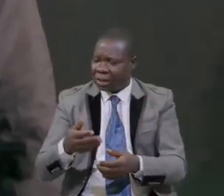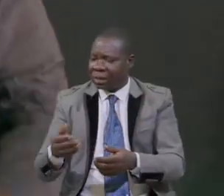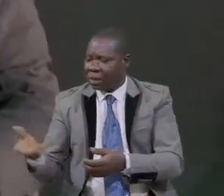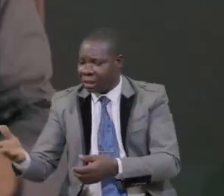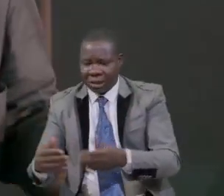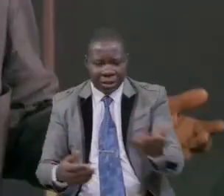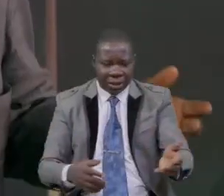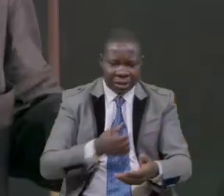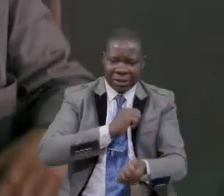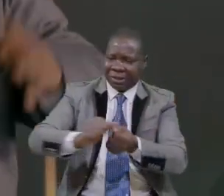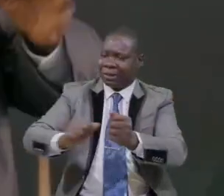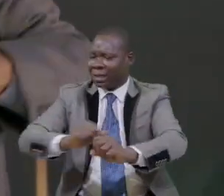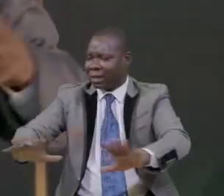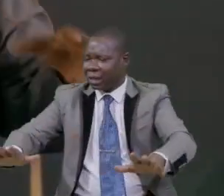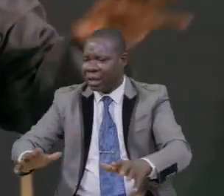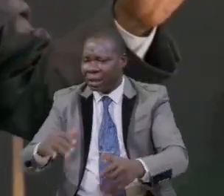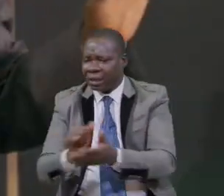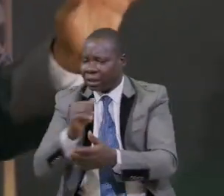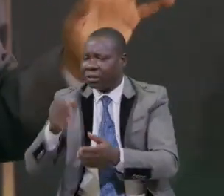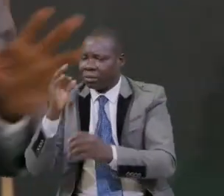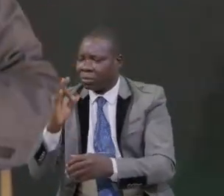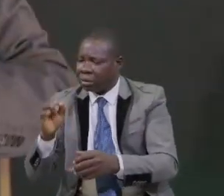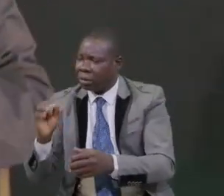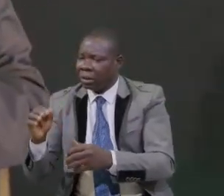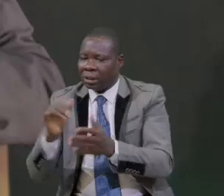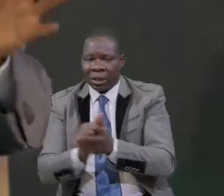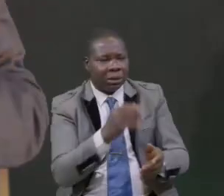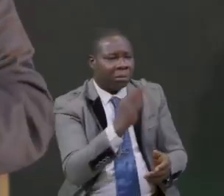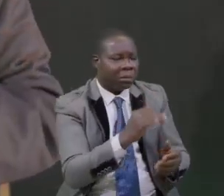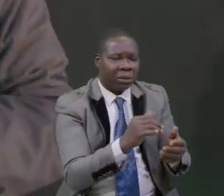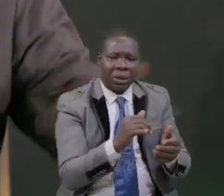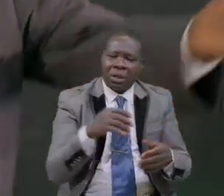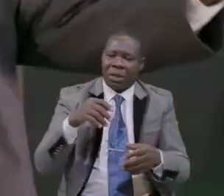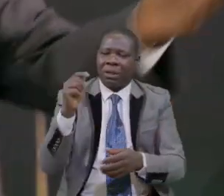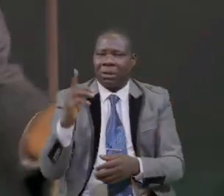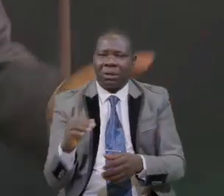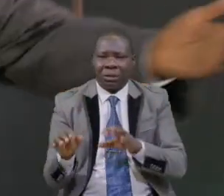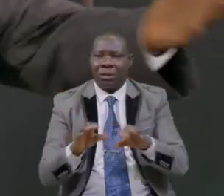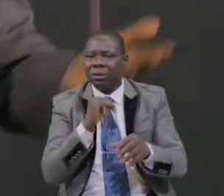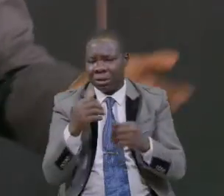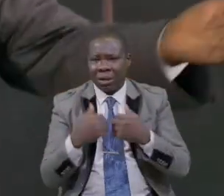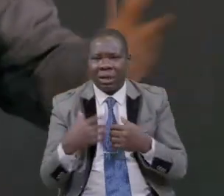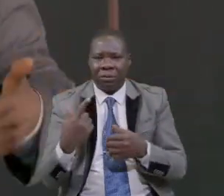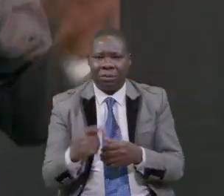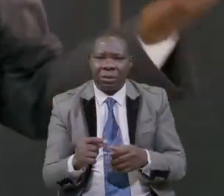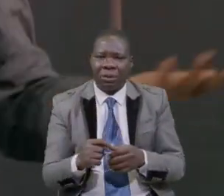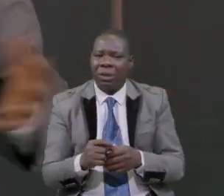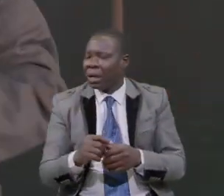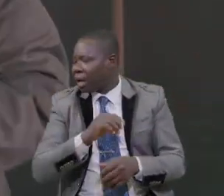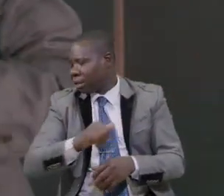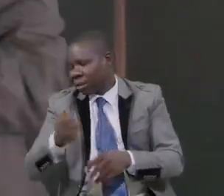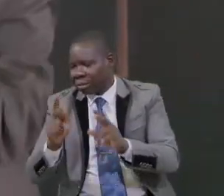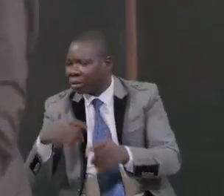own, that one is saying that Paul, you know, did not have the truth of God. The other one is saying even Jesus did not